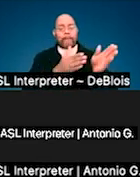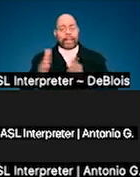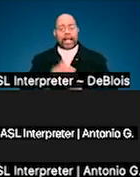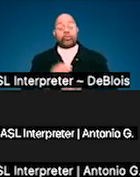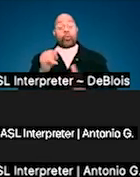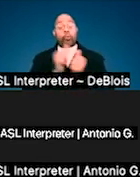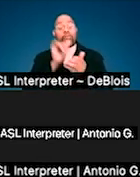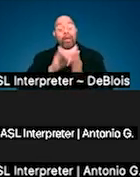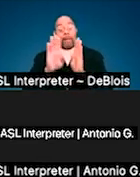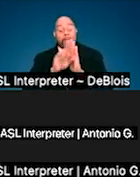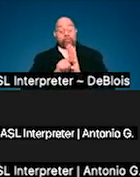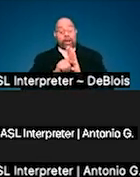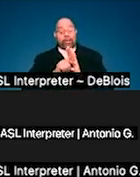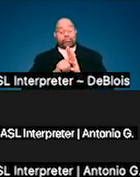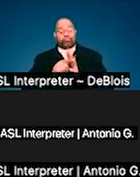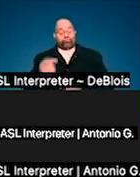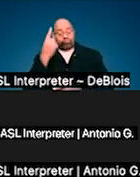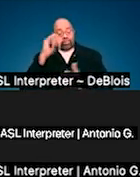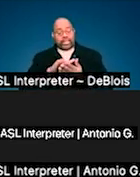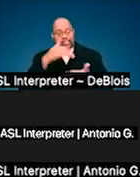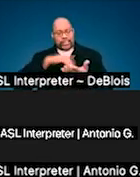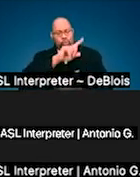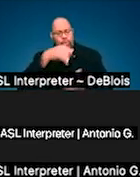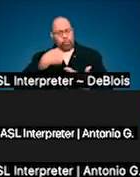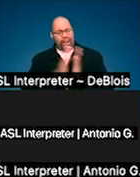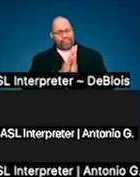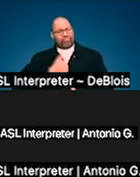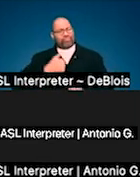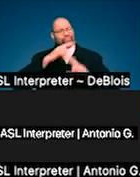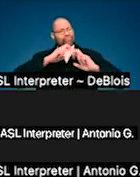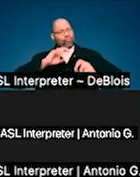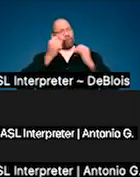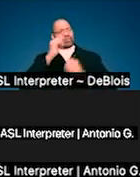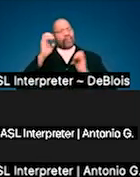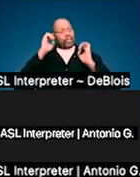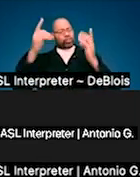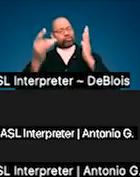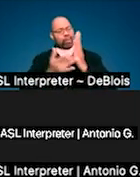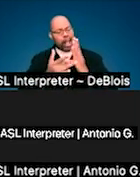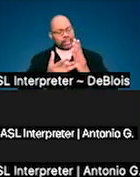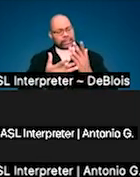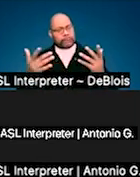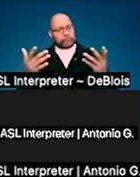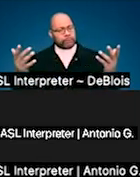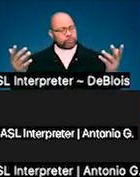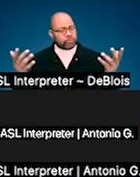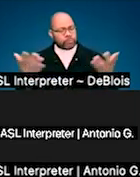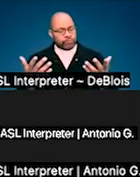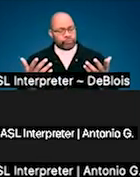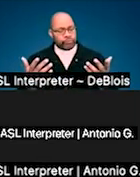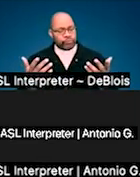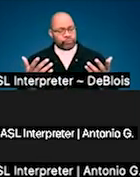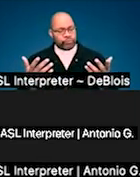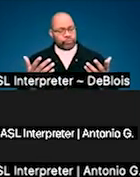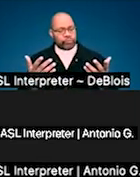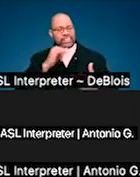with this background in mind, one of the central questions we asked ourselves at the Office of Educational Technology is, what